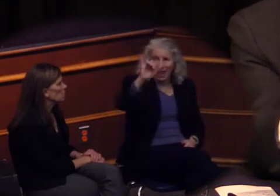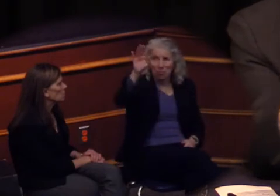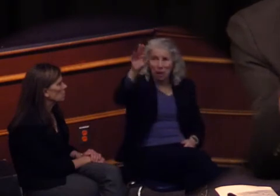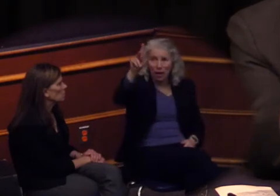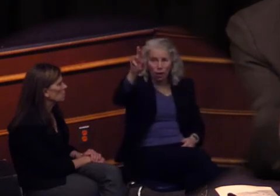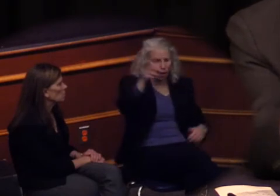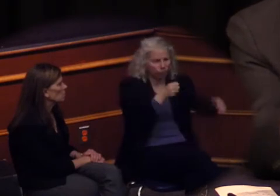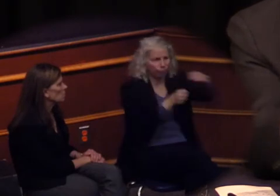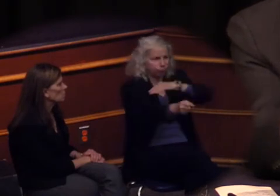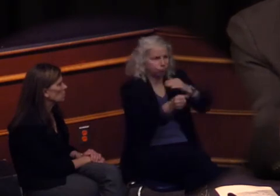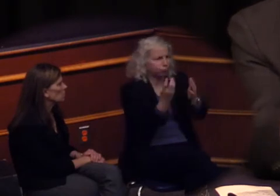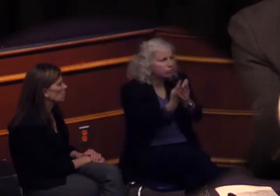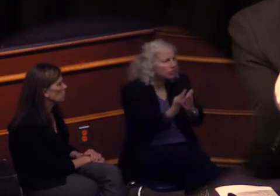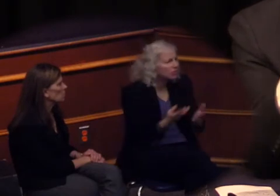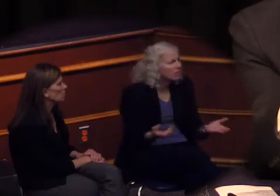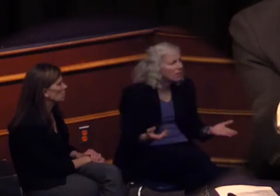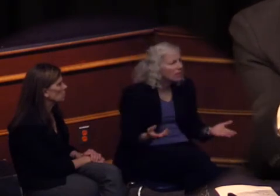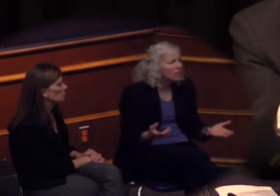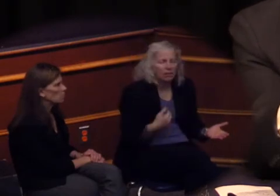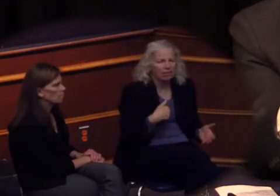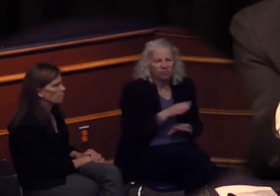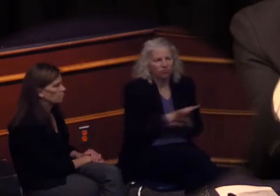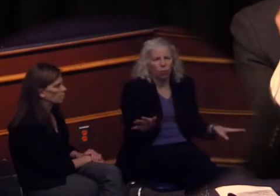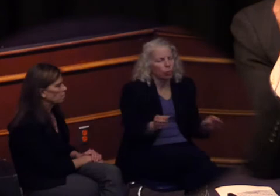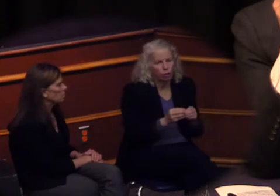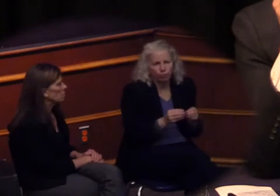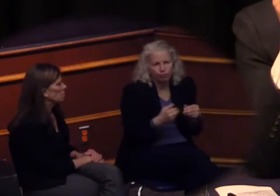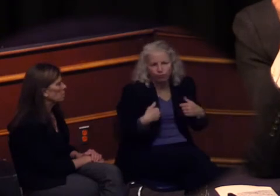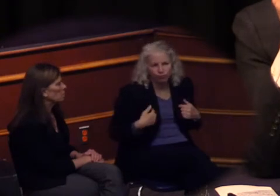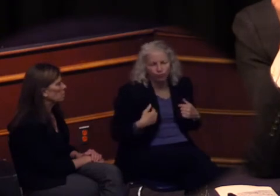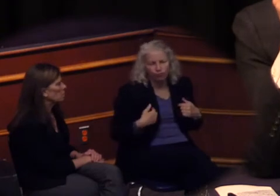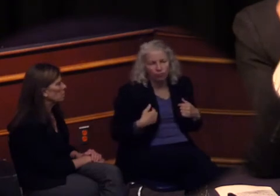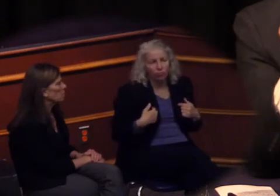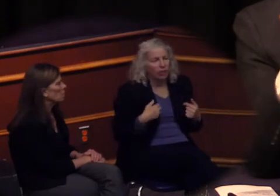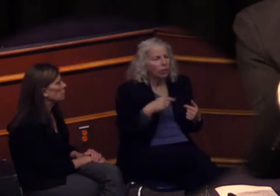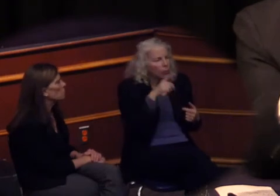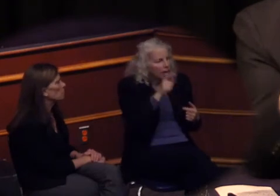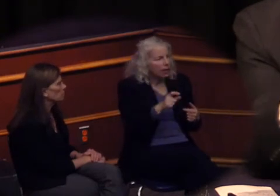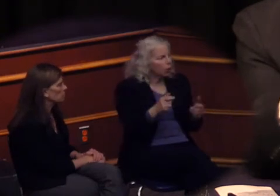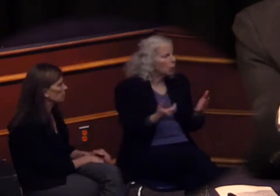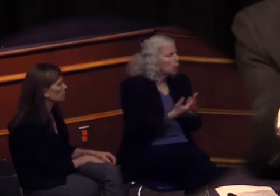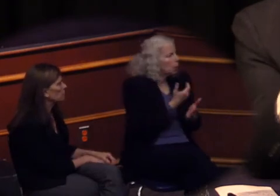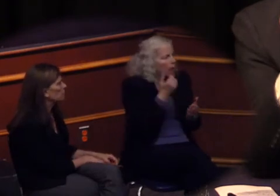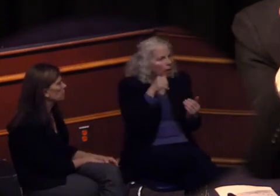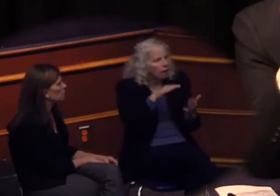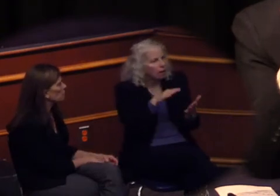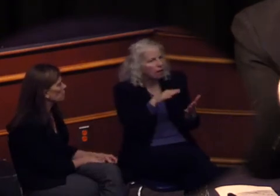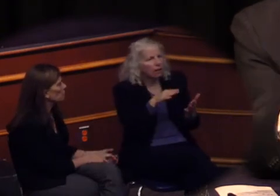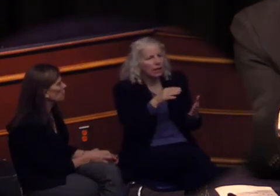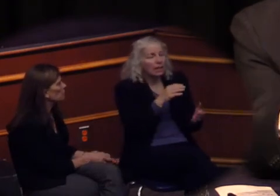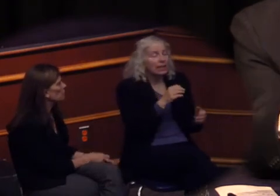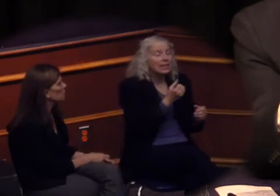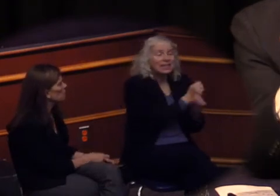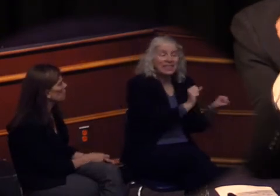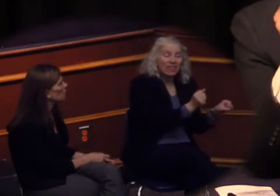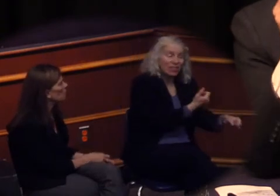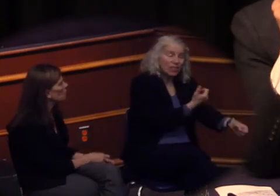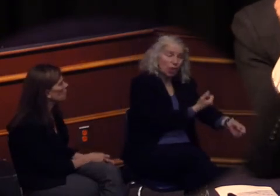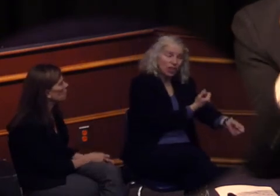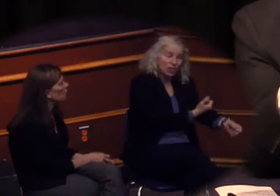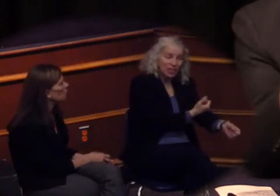some of them up. I would end that. I think we've got to try bold new solutions like safe injection sites.